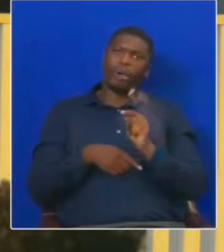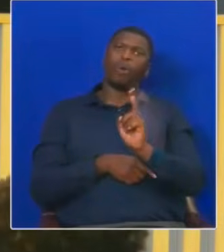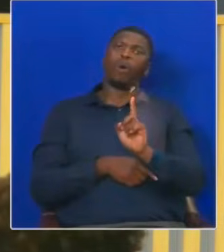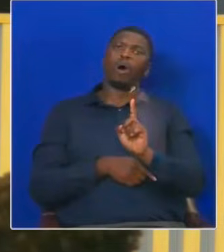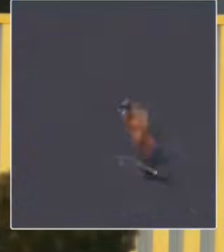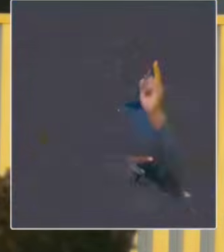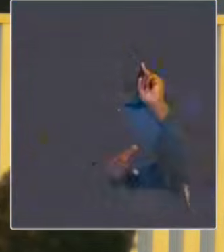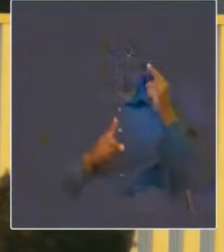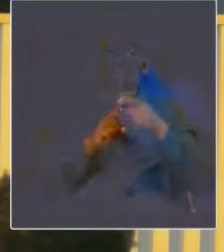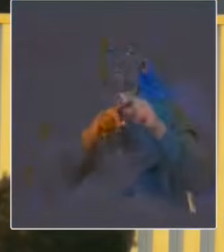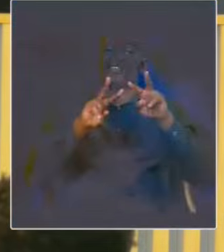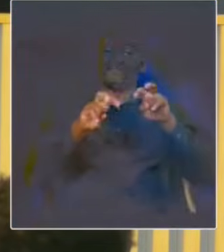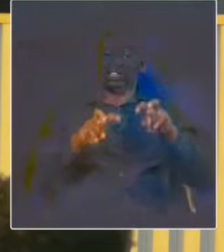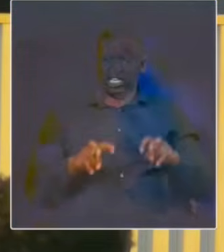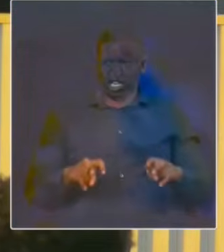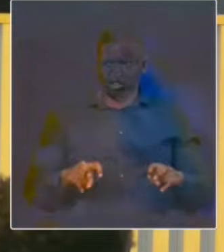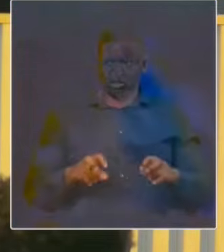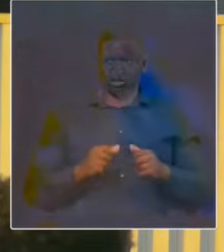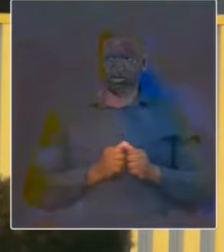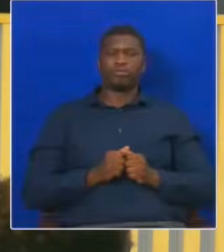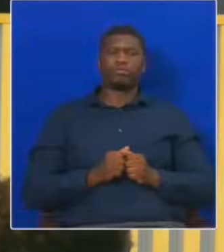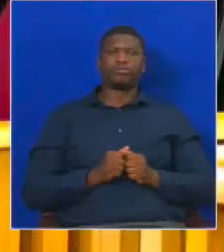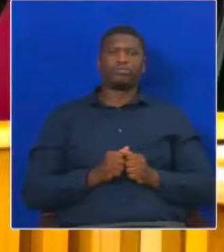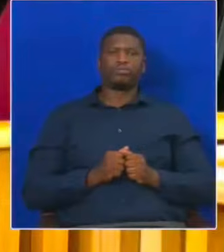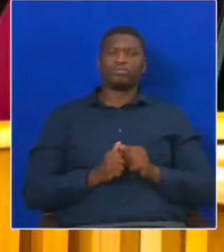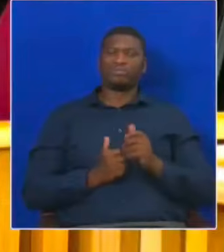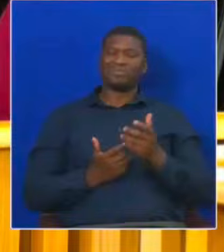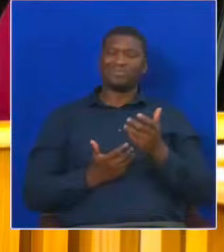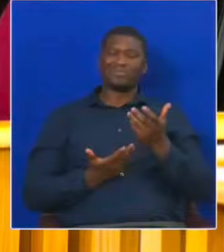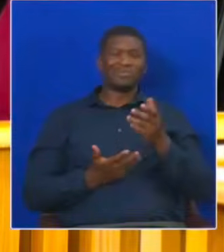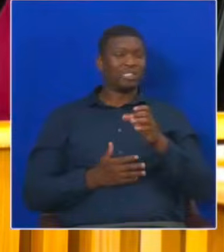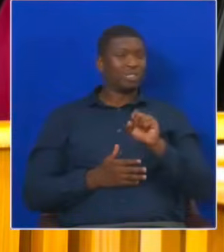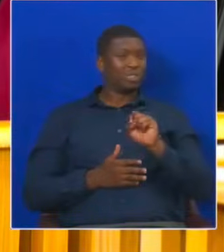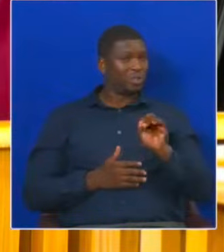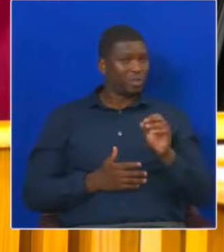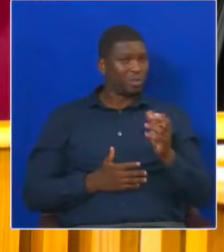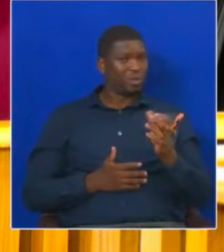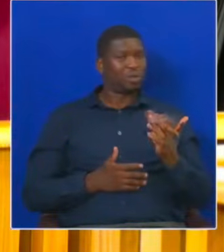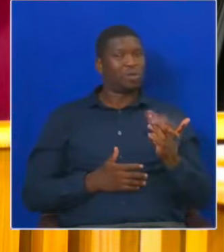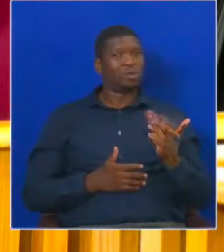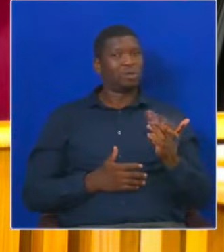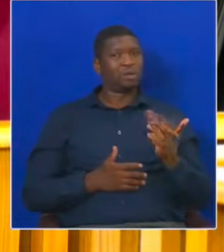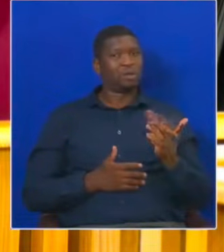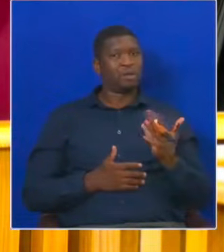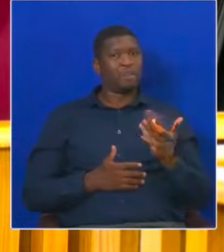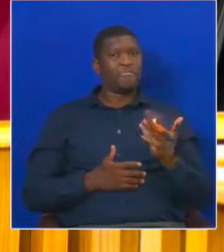purposes. So I would say that